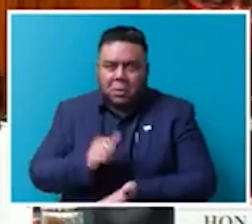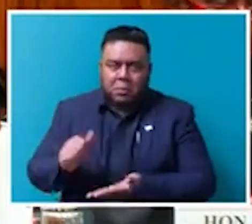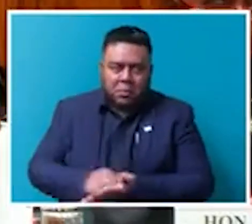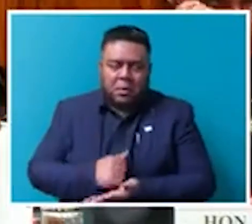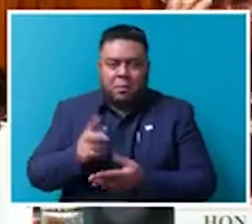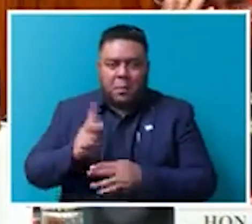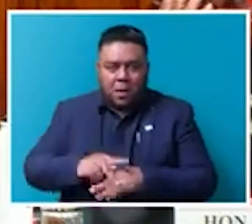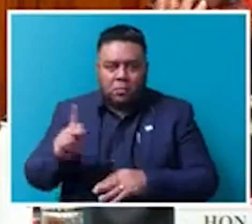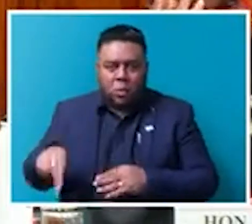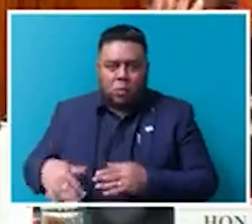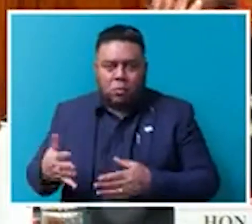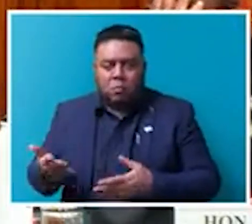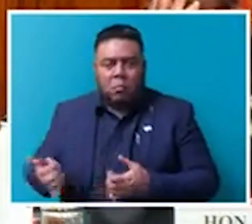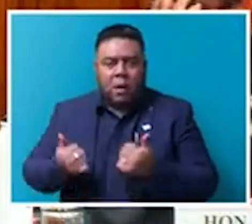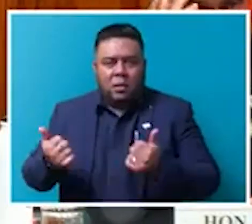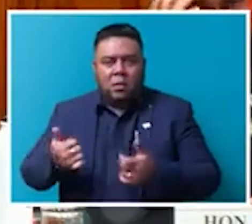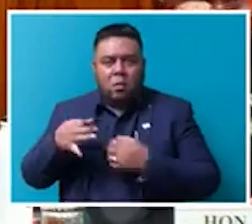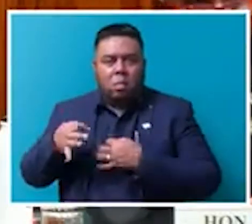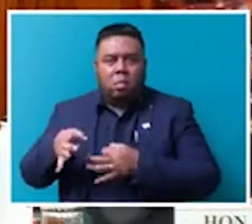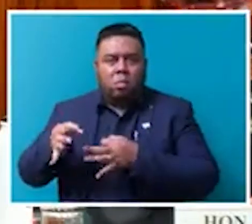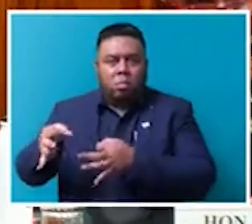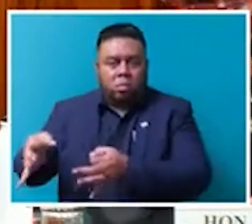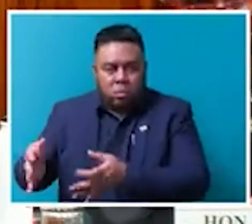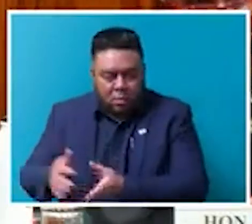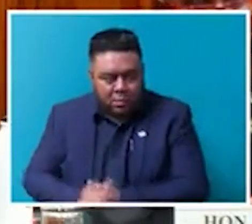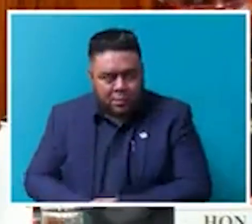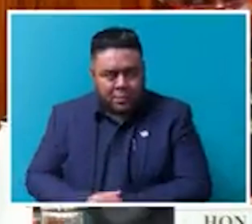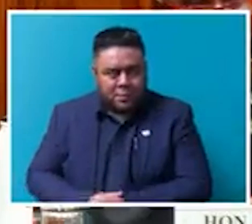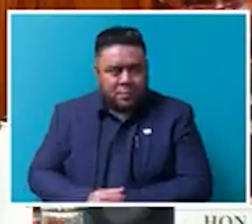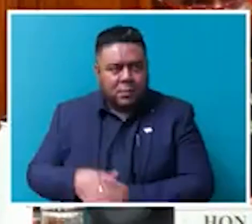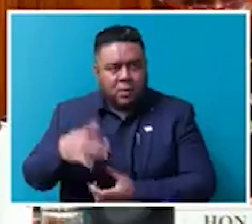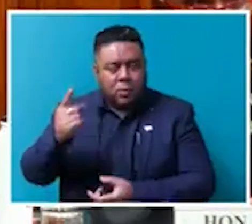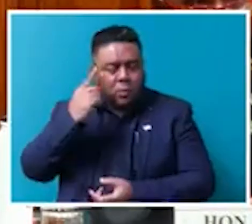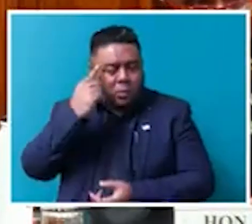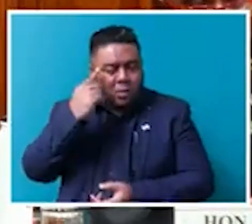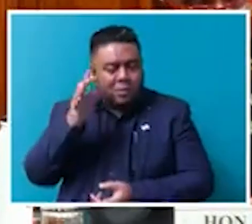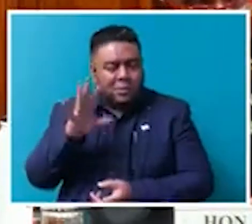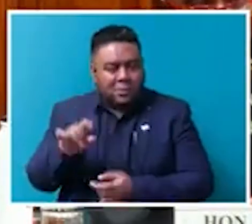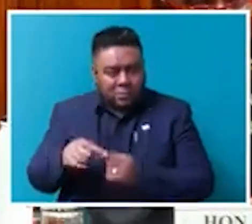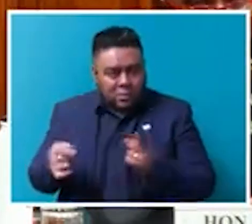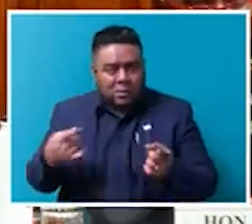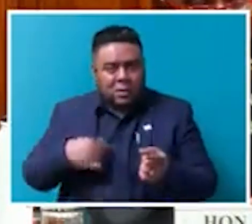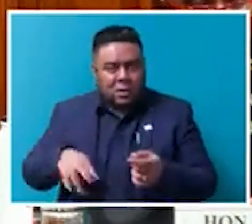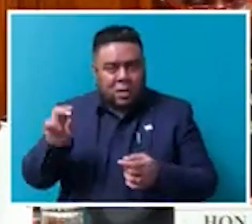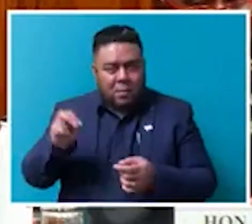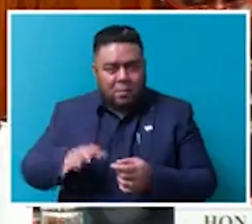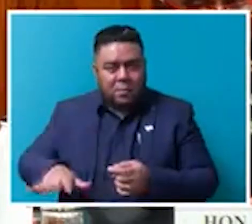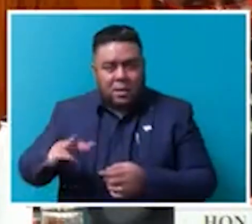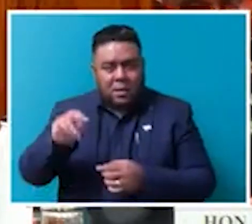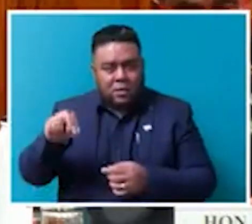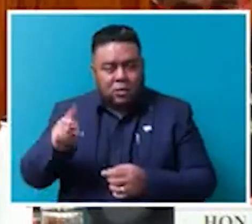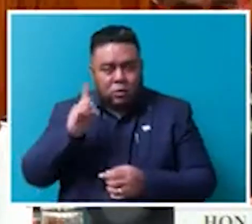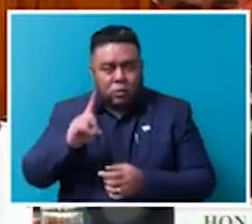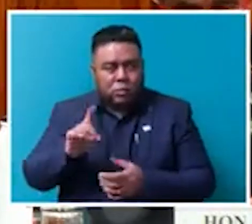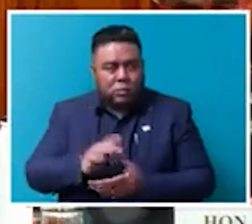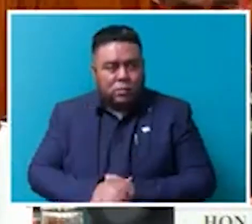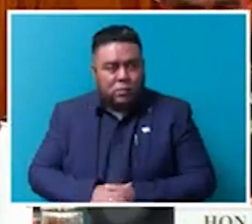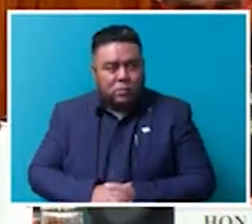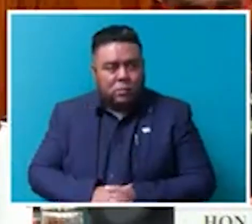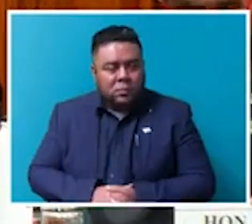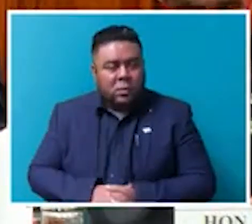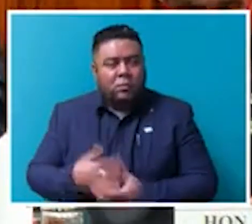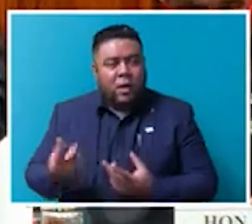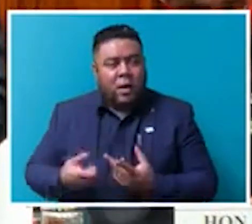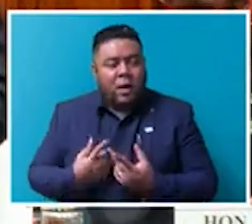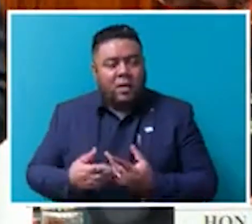passport. I think that is something that department needs to look into very soon as well. If we are able to get in more printers to